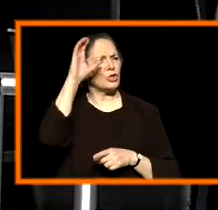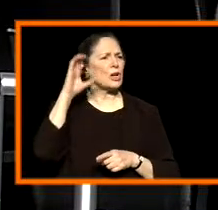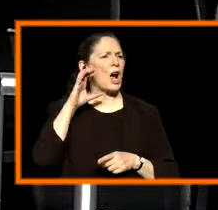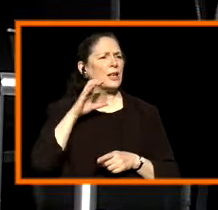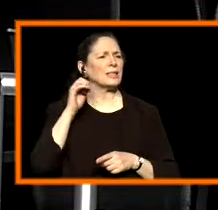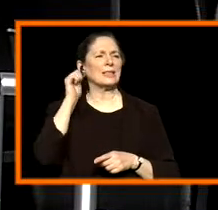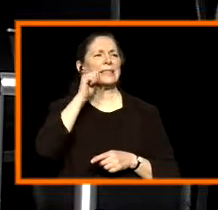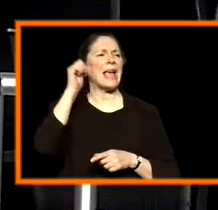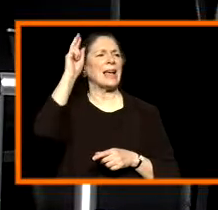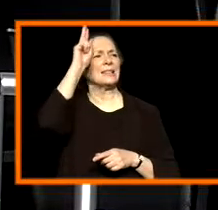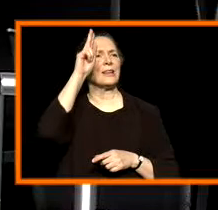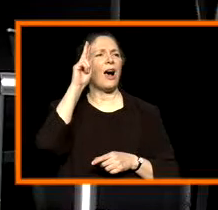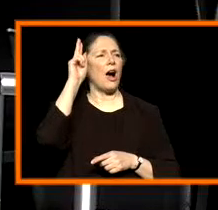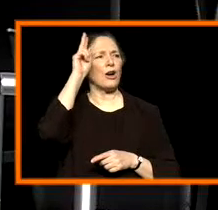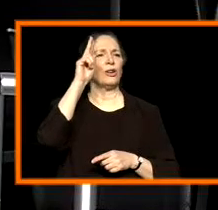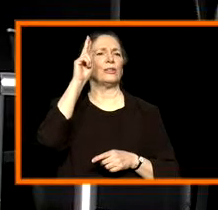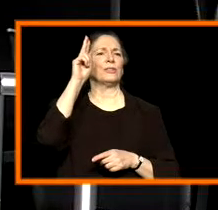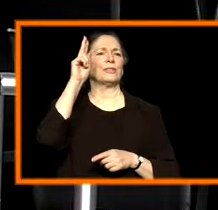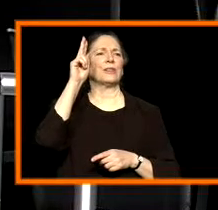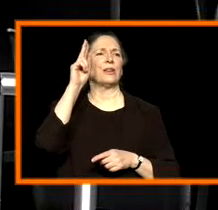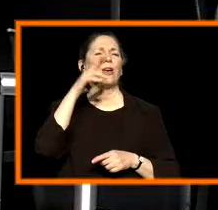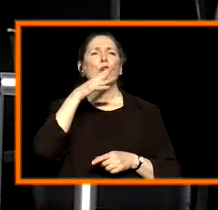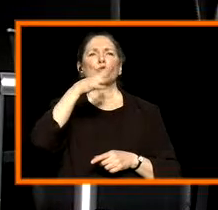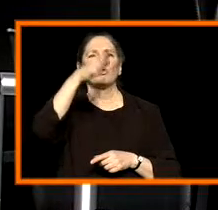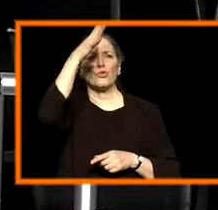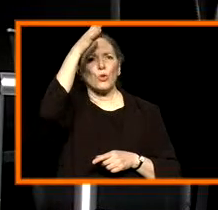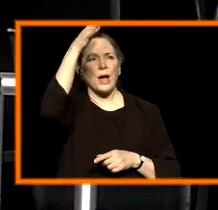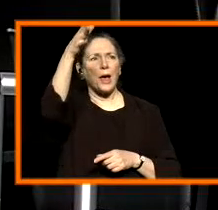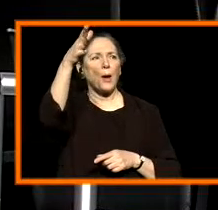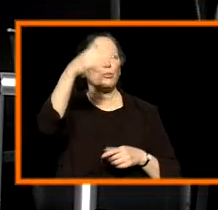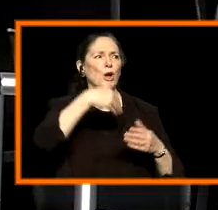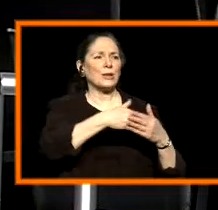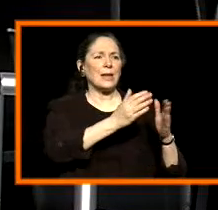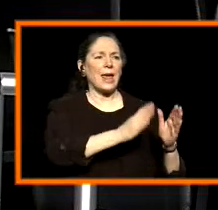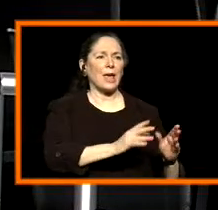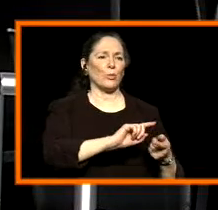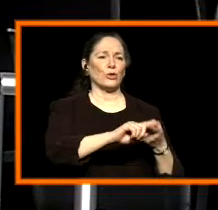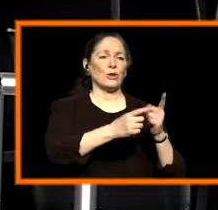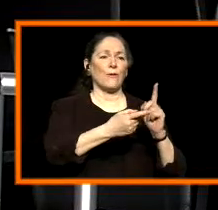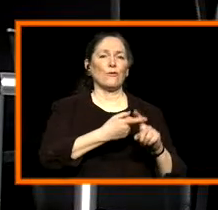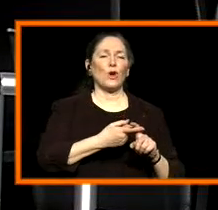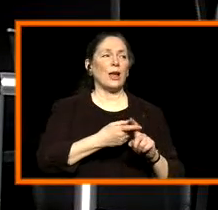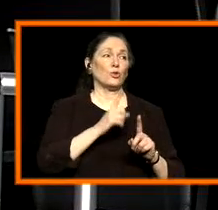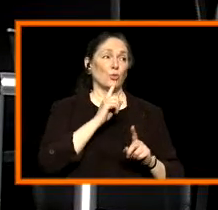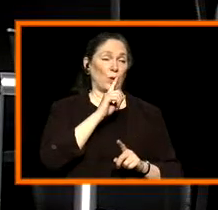cousins, aunts, uncles, grandparents, neighbors and friends,